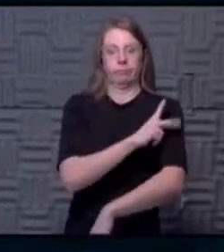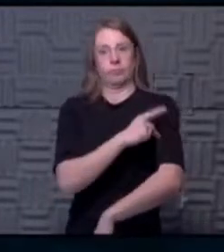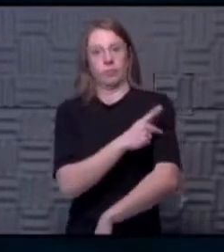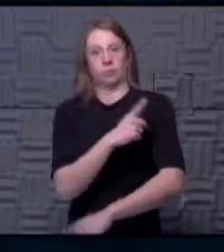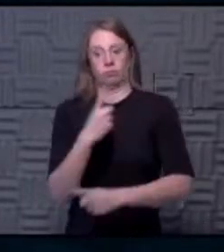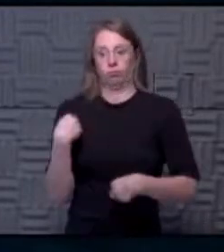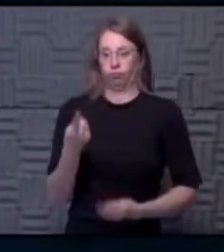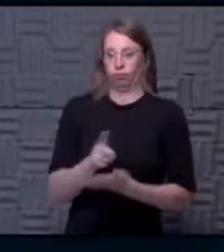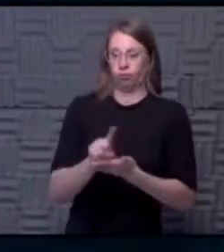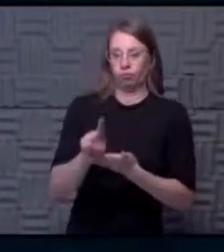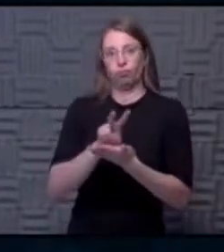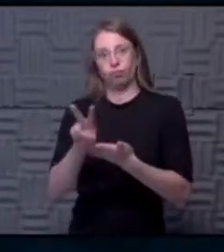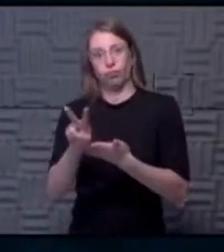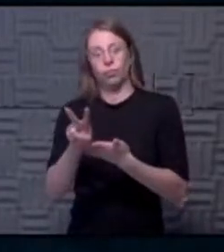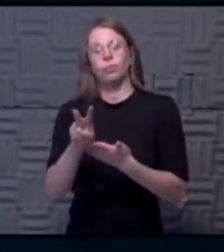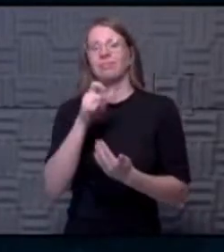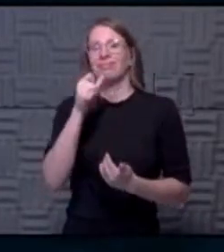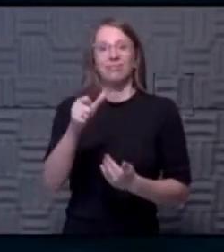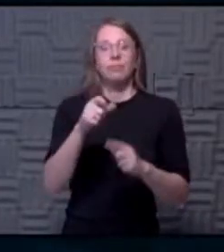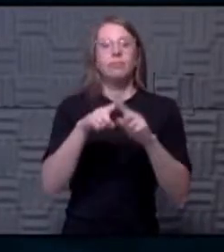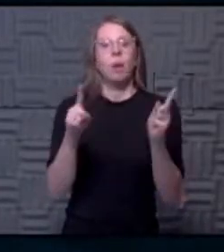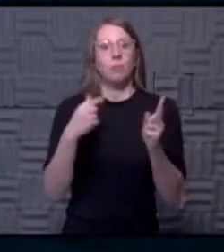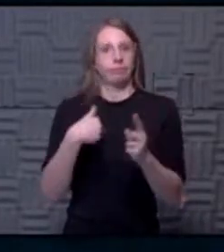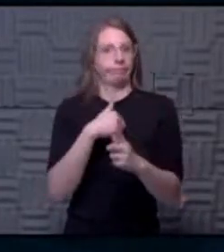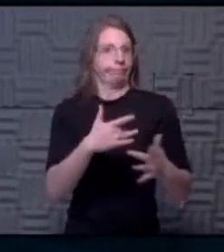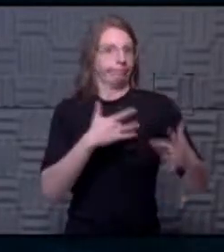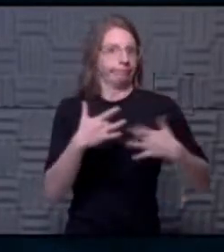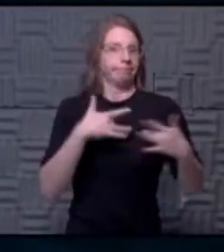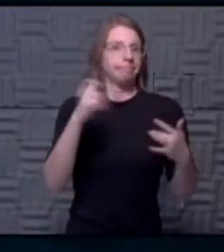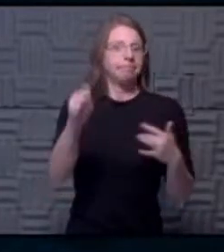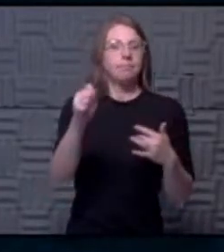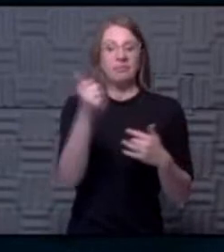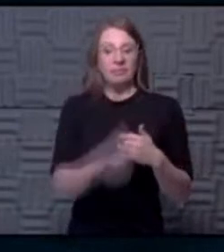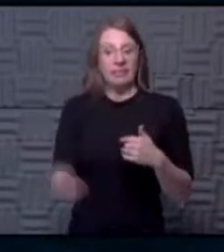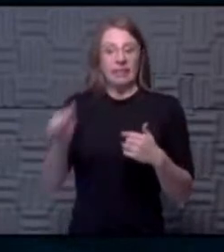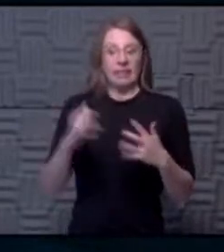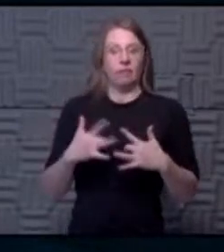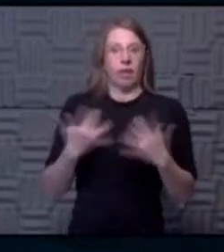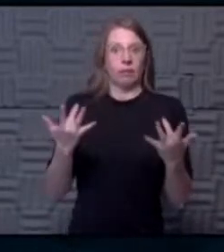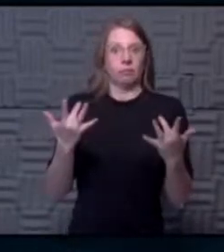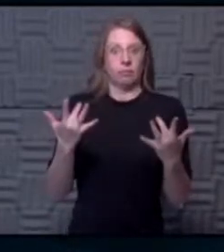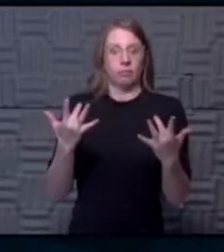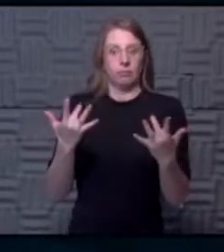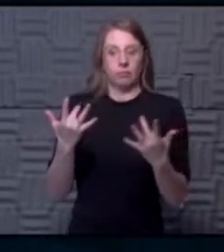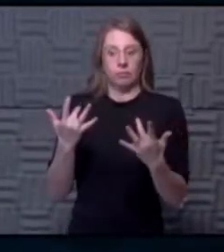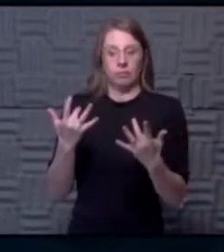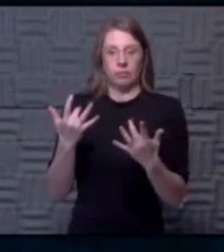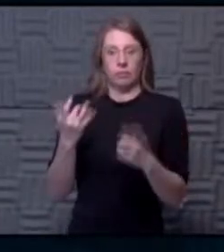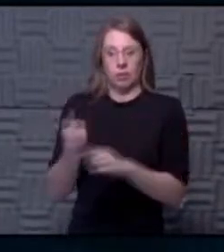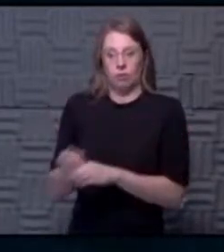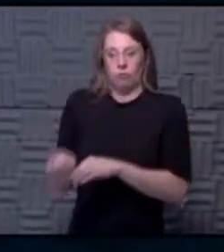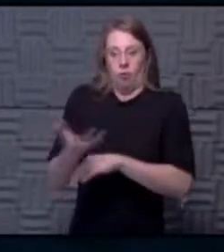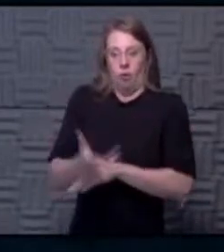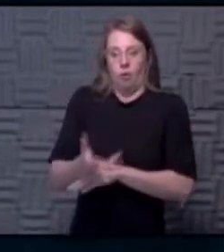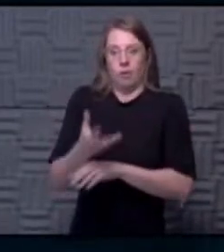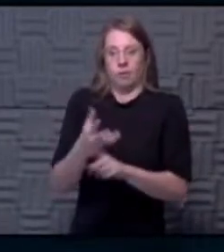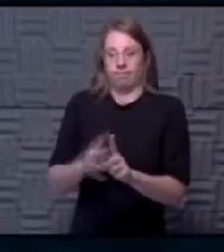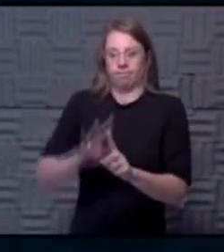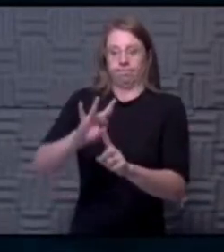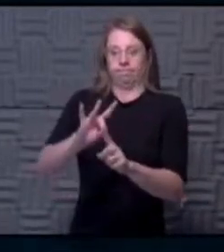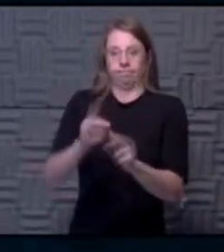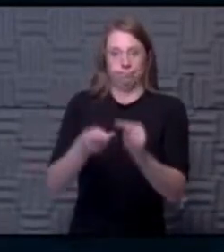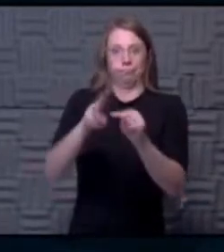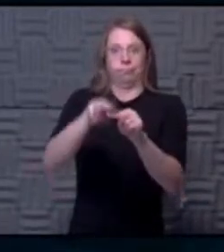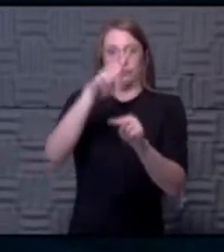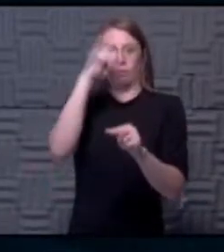two, we're definitely concerned that any event that leads to increased transmission, whether it